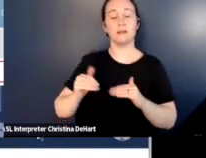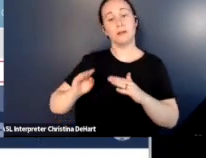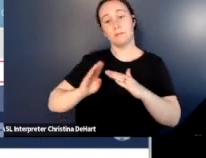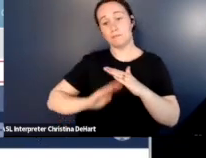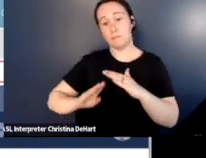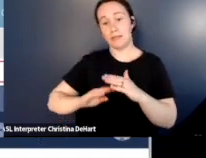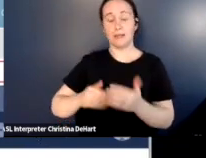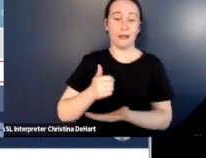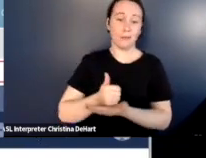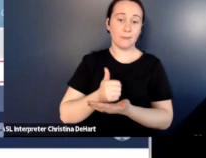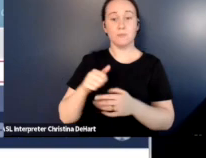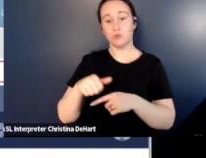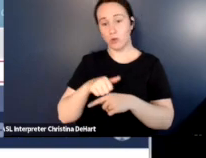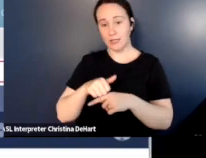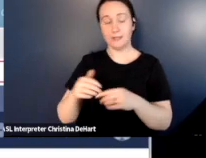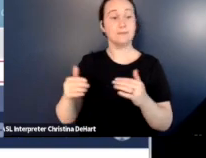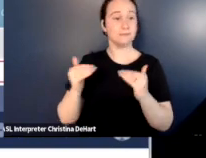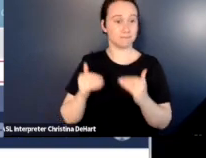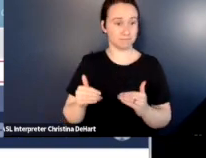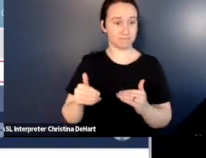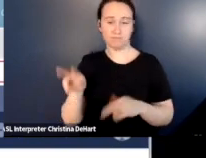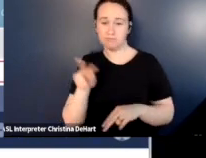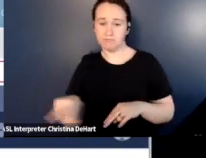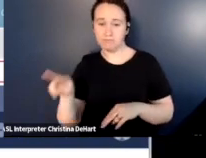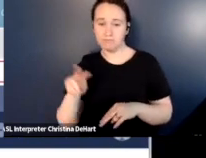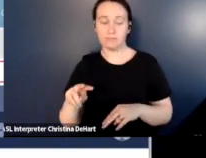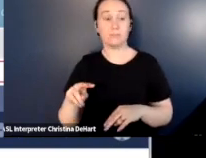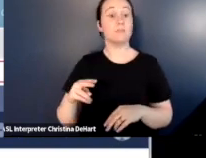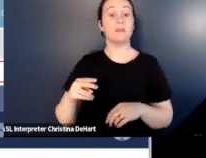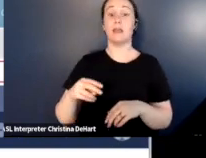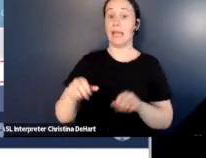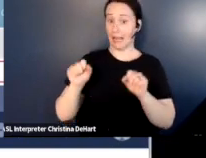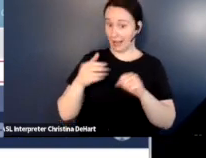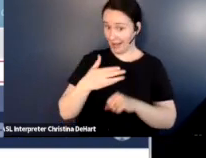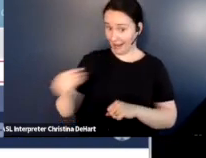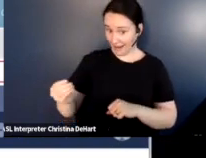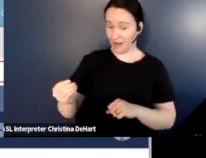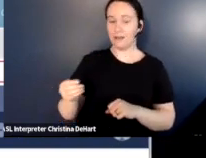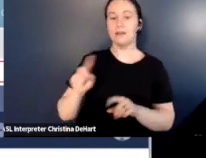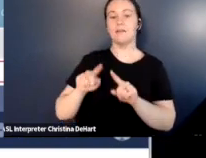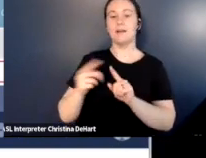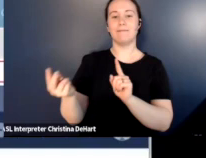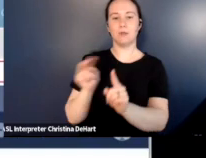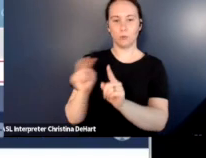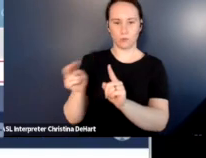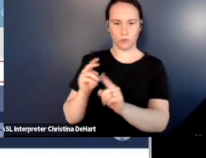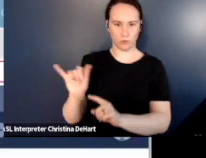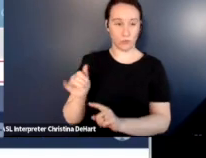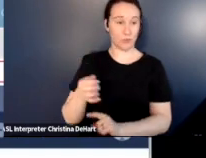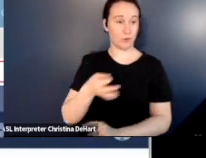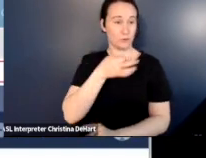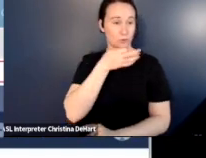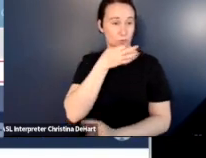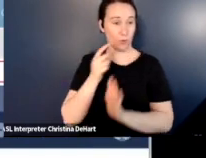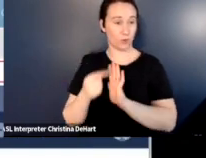training, navigation, as well as ability to navigate to different views of different types of records that we will show here in a